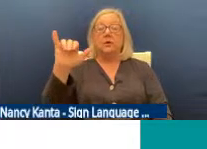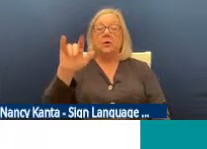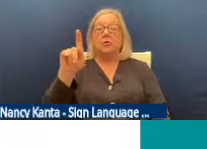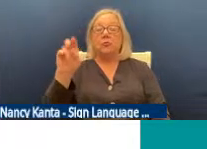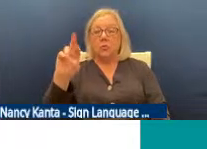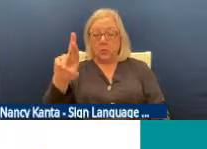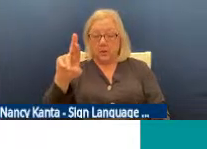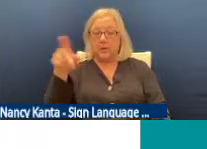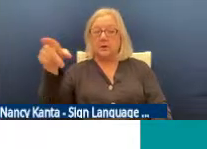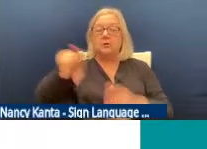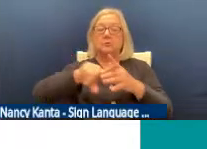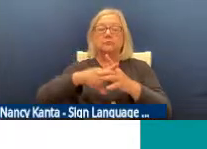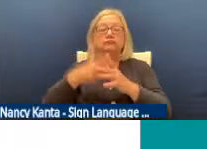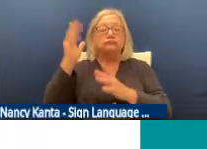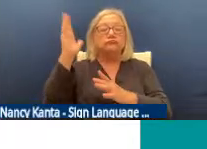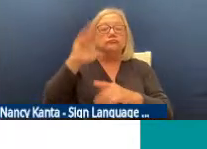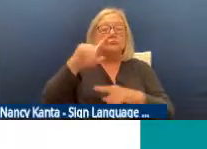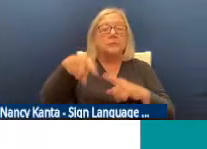grant process for us.